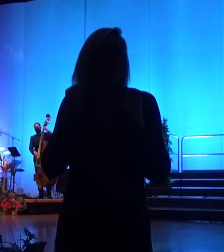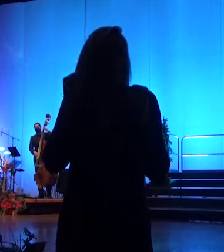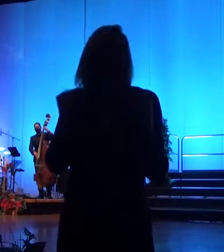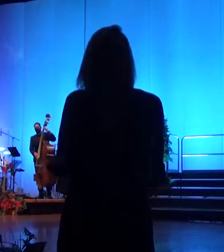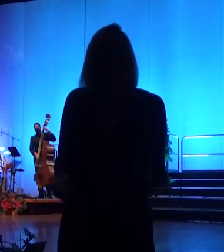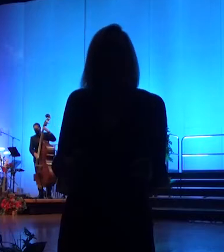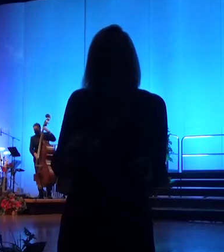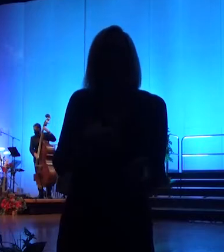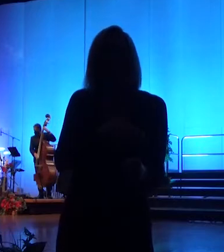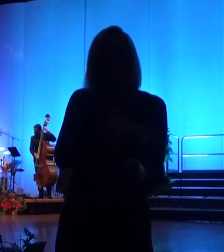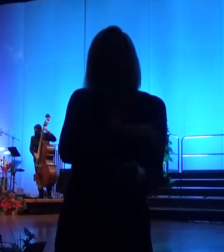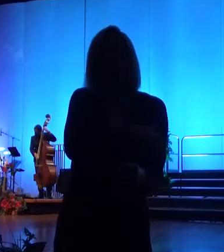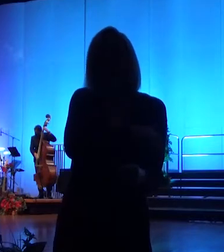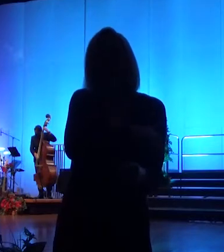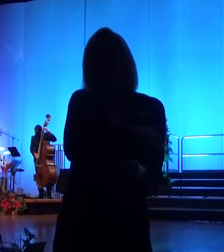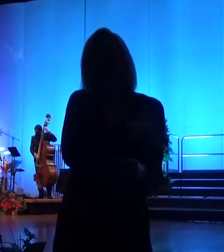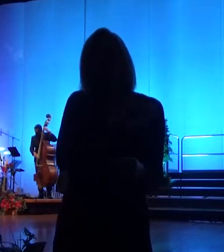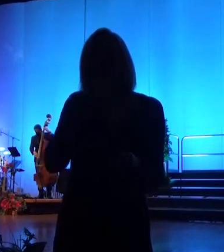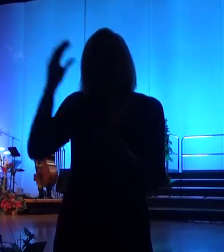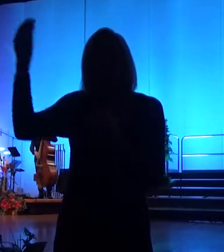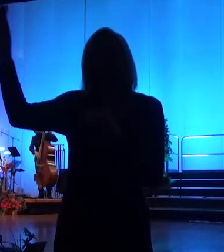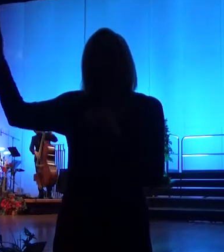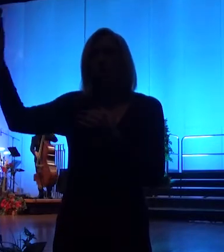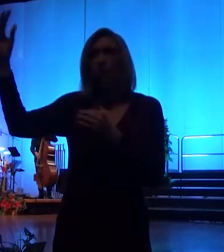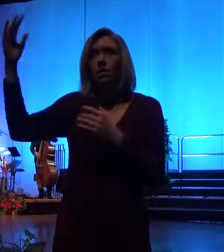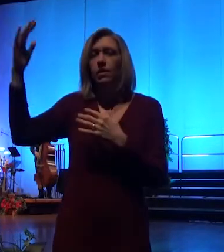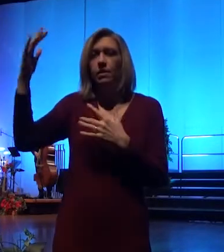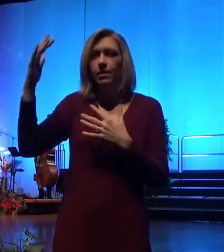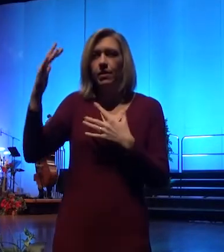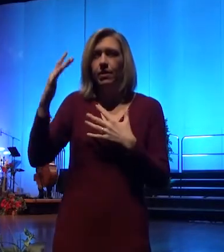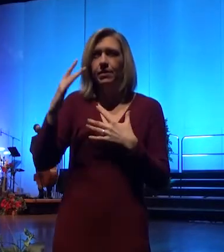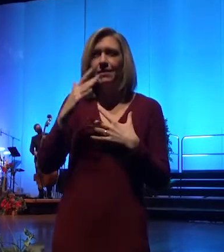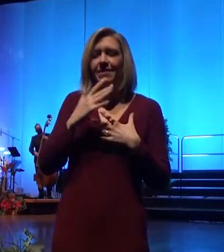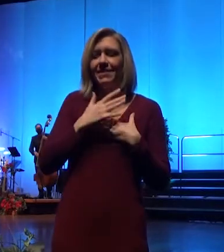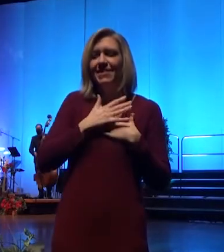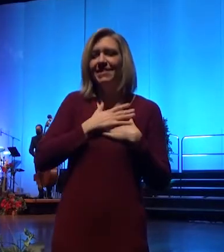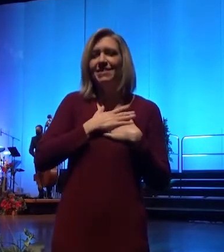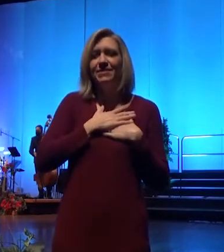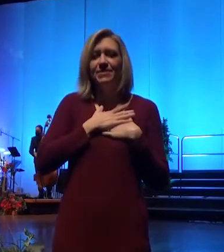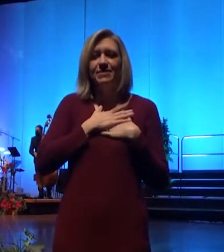the mighty power and the